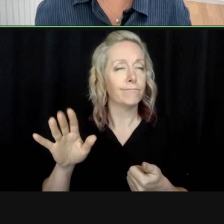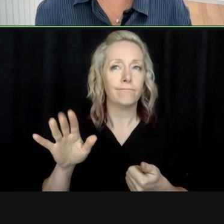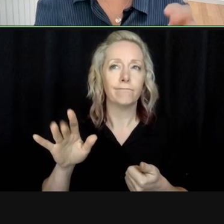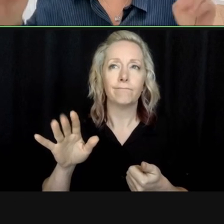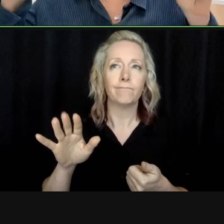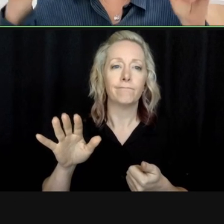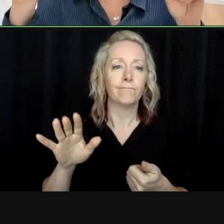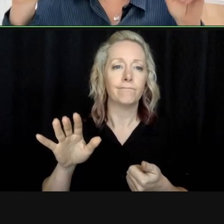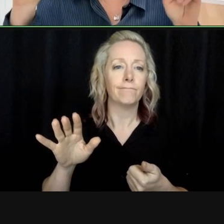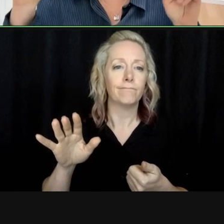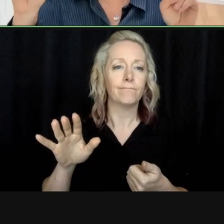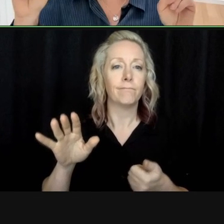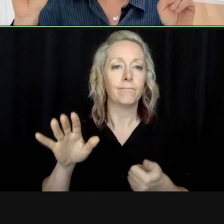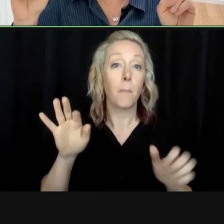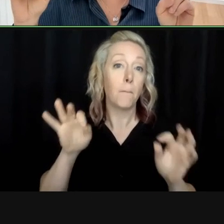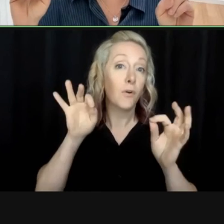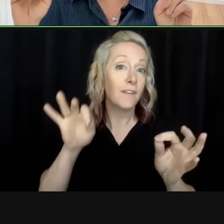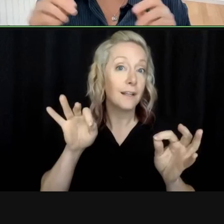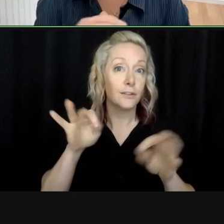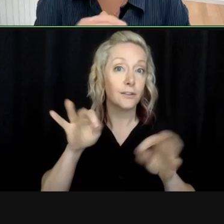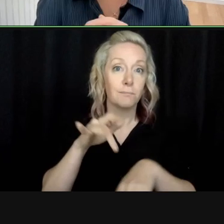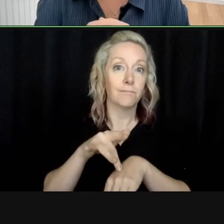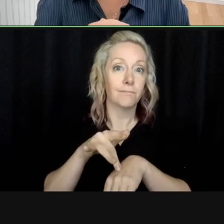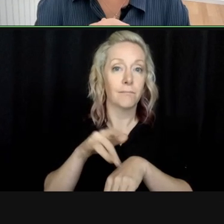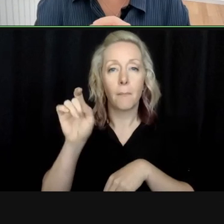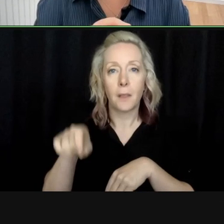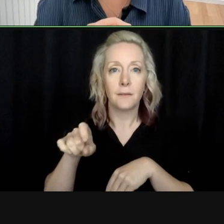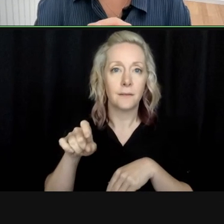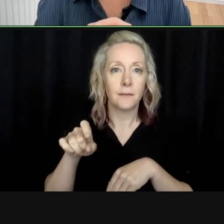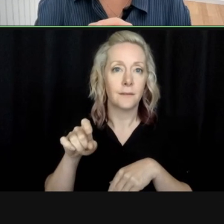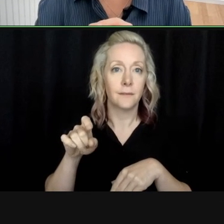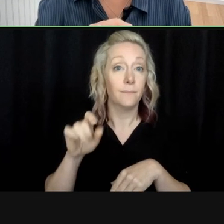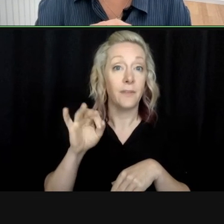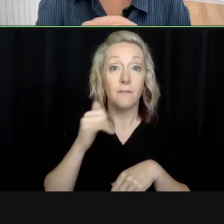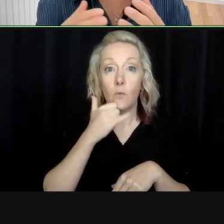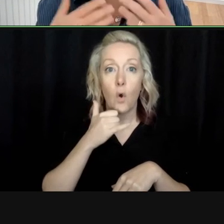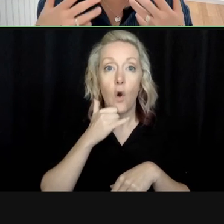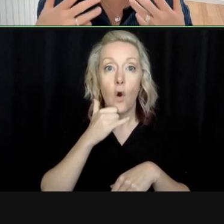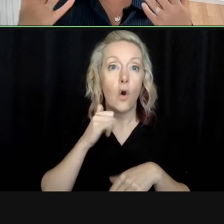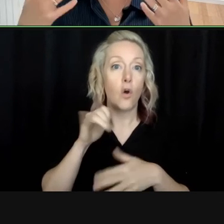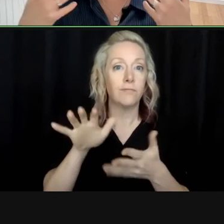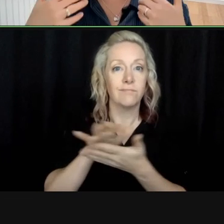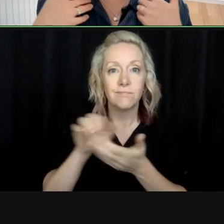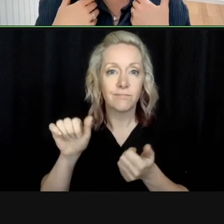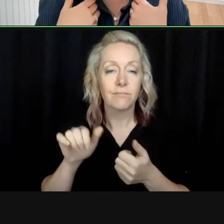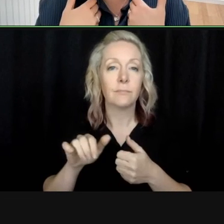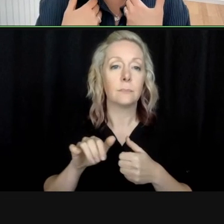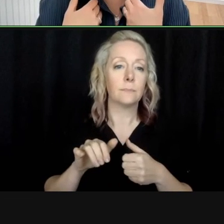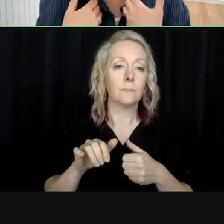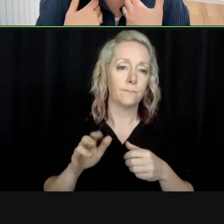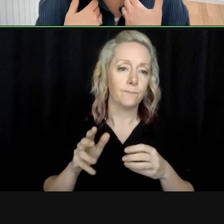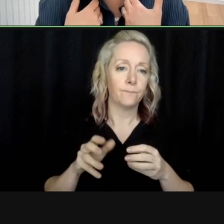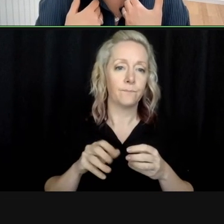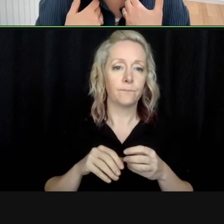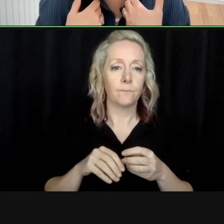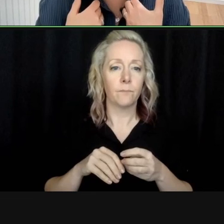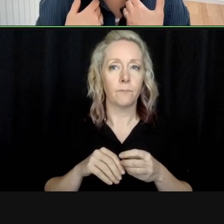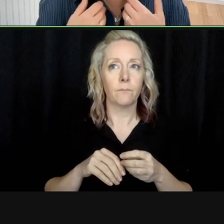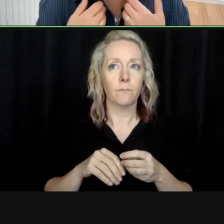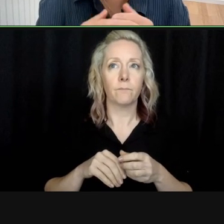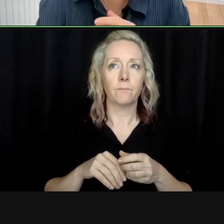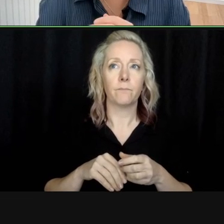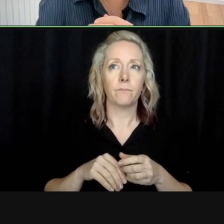someone mentioned earlier, that idea of being a perfectionist, and that we have to see that as a bad thing versus it just does actually probably have a lot